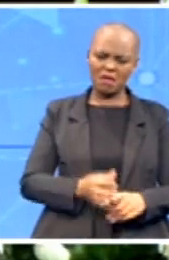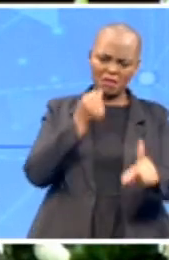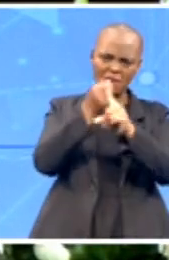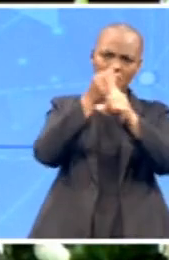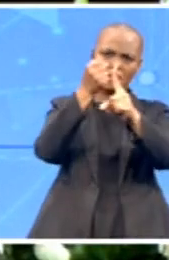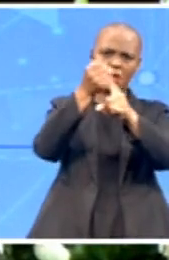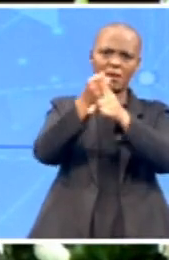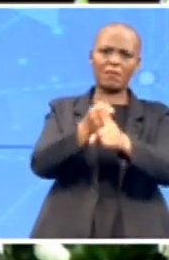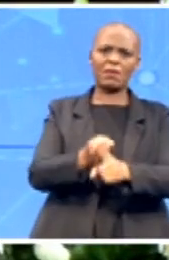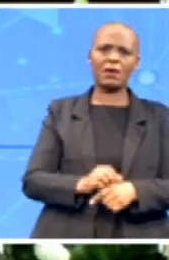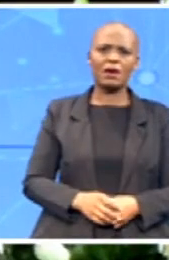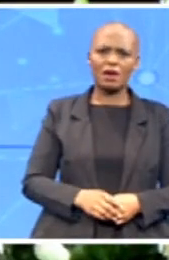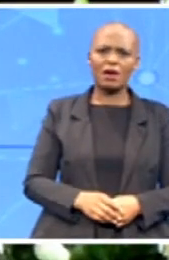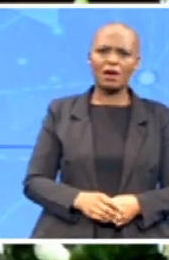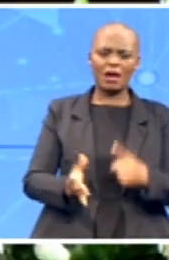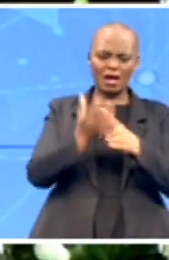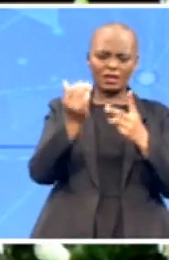Even today is a struggle